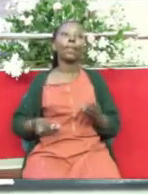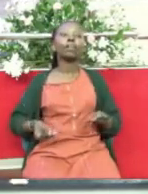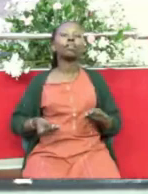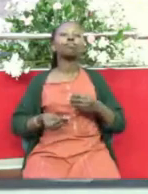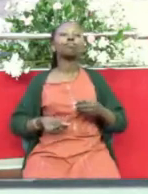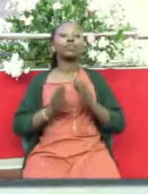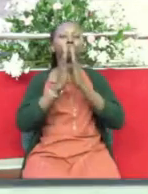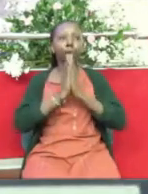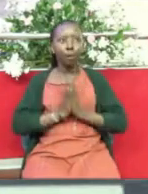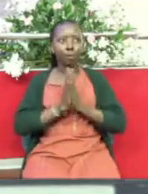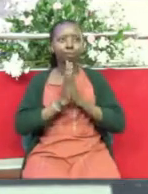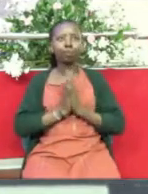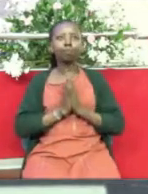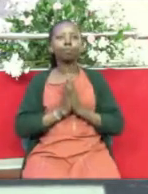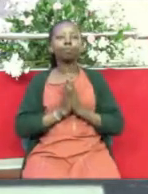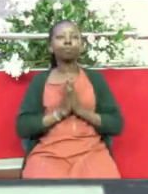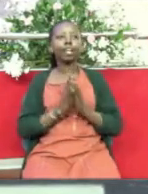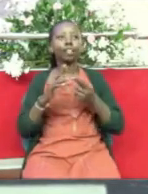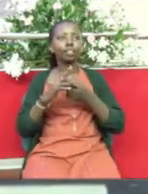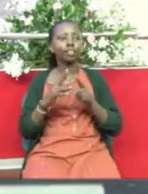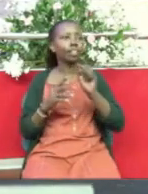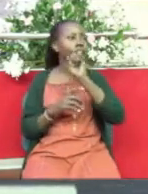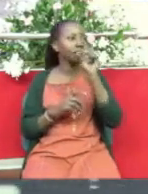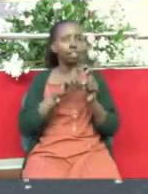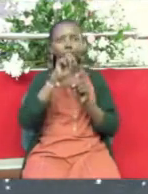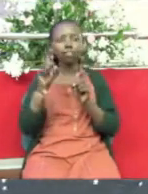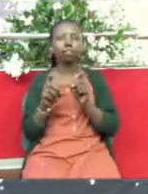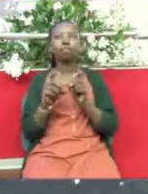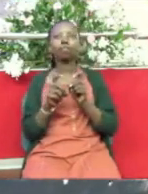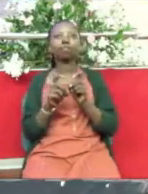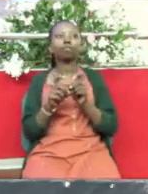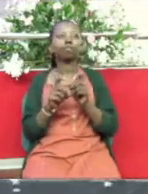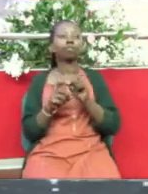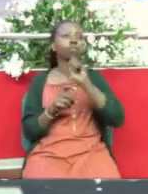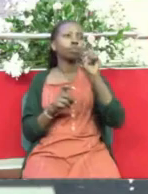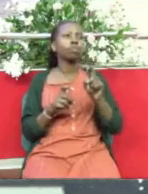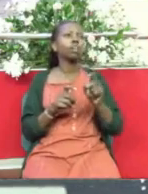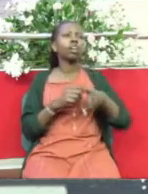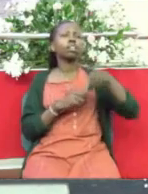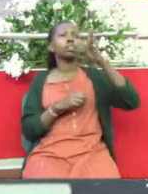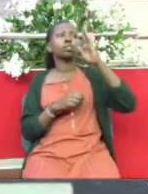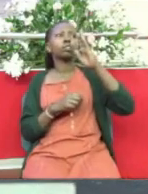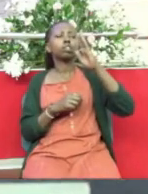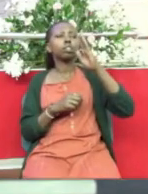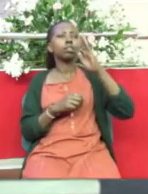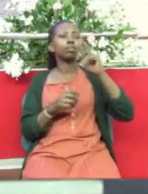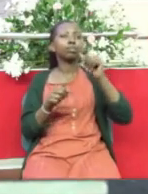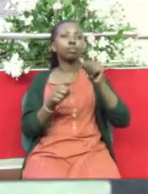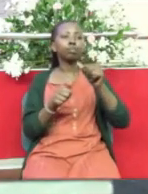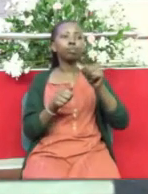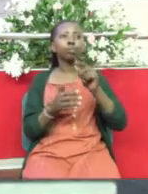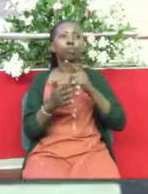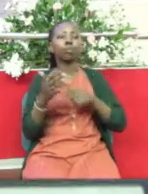voices. Ainue sauti yake. And begin asking. Naanza kuuliza. As per what has been surrounding you. Jinsi kulingana